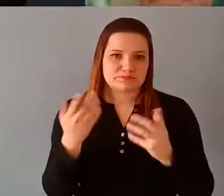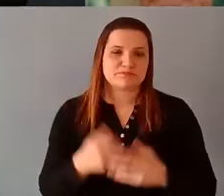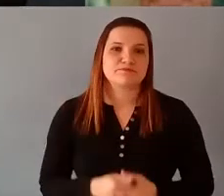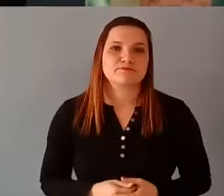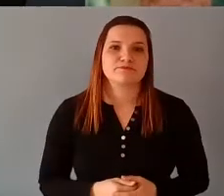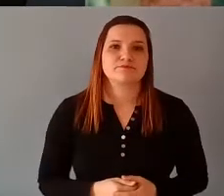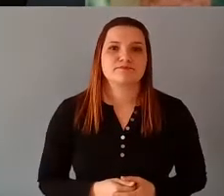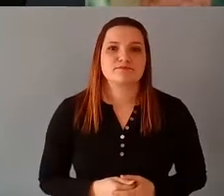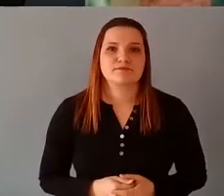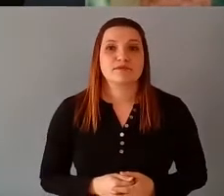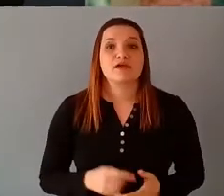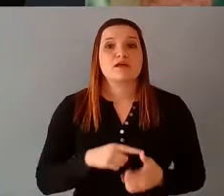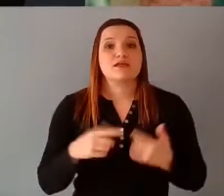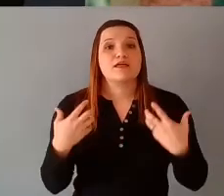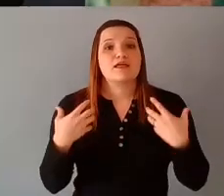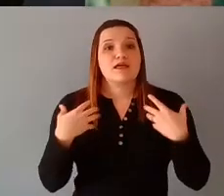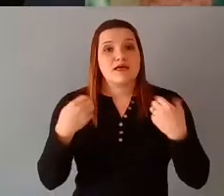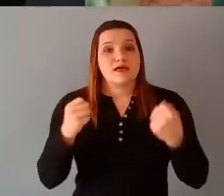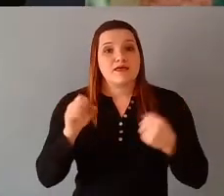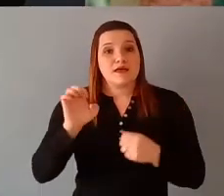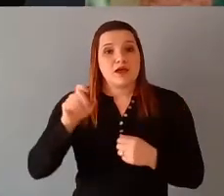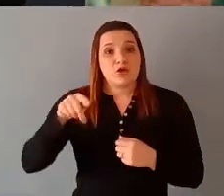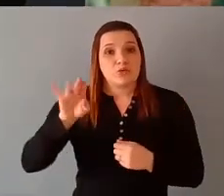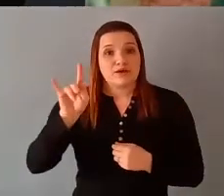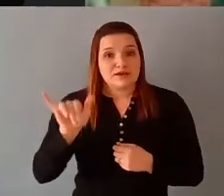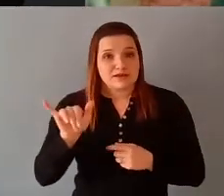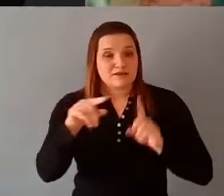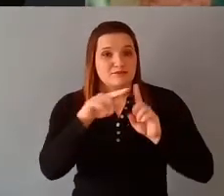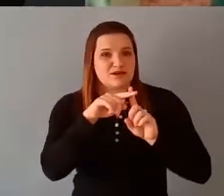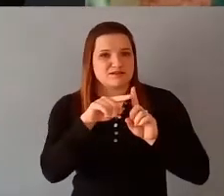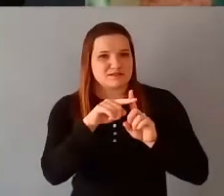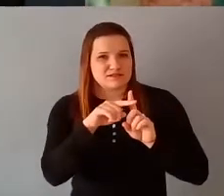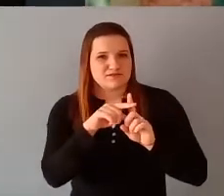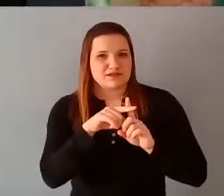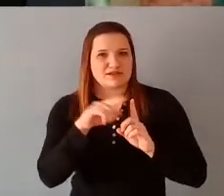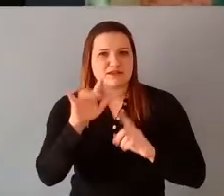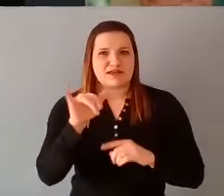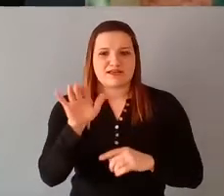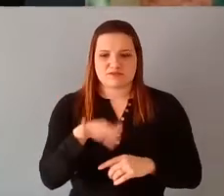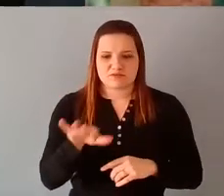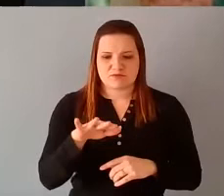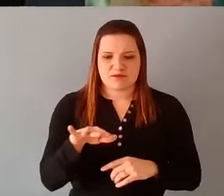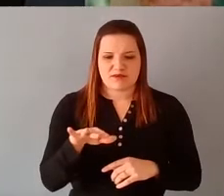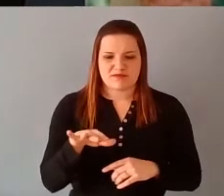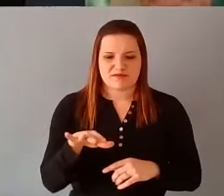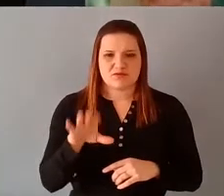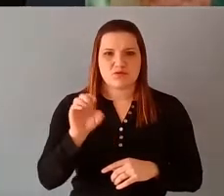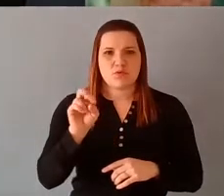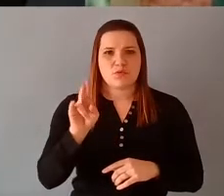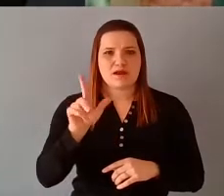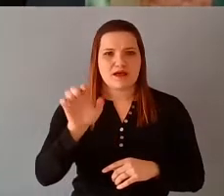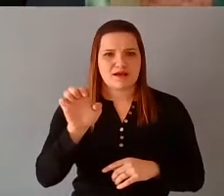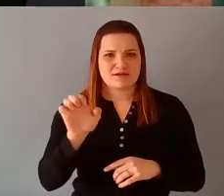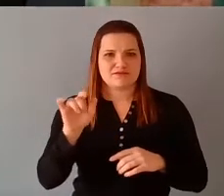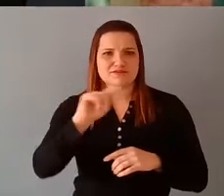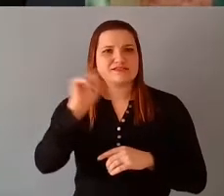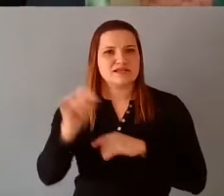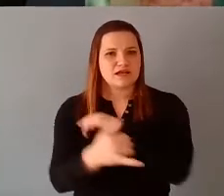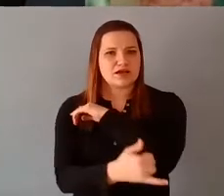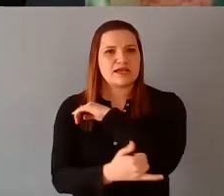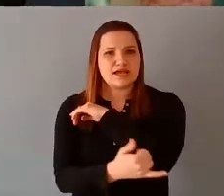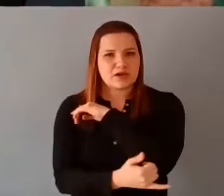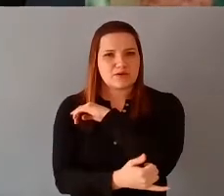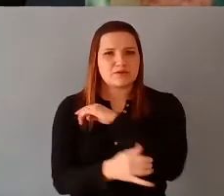health equity positivity rate, again, that's in those that quartile of Tulare County that